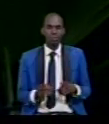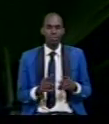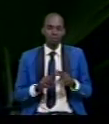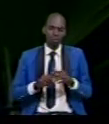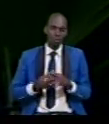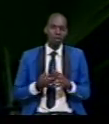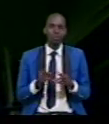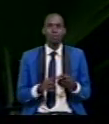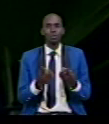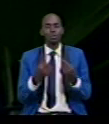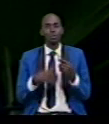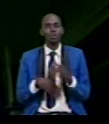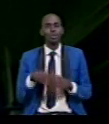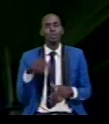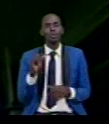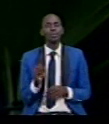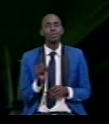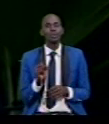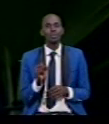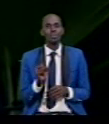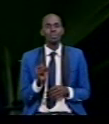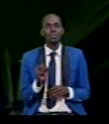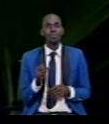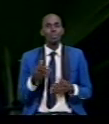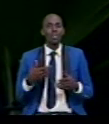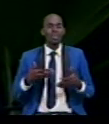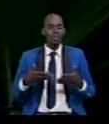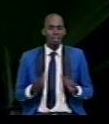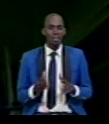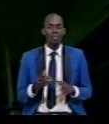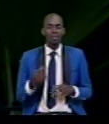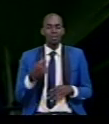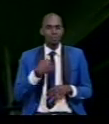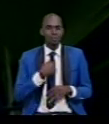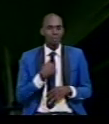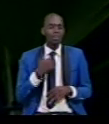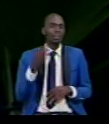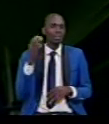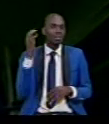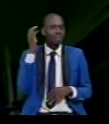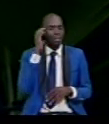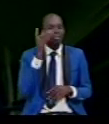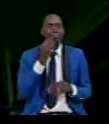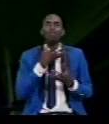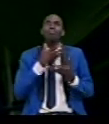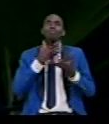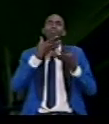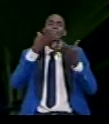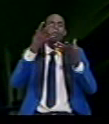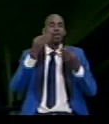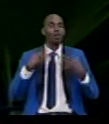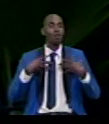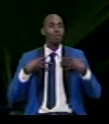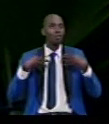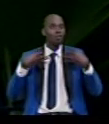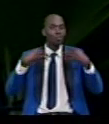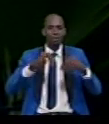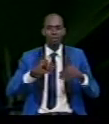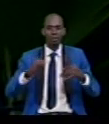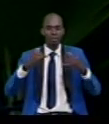out. Let me hear the shout of healing everywhere now. Wherever you